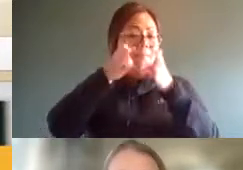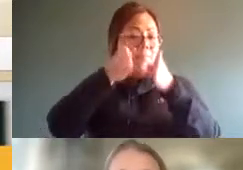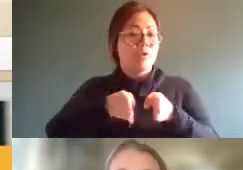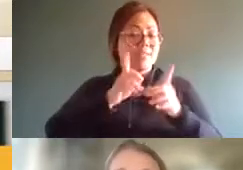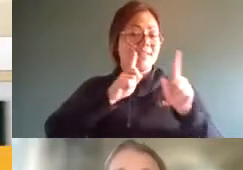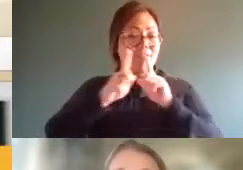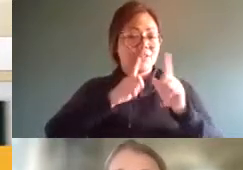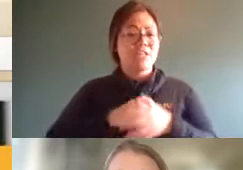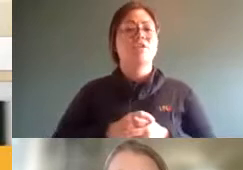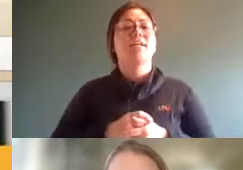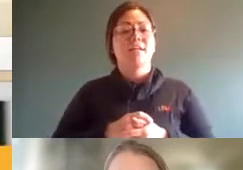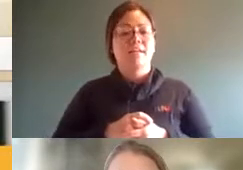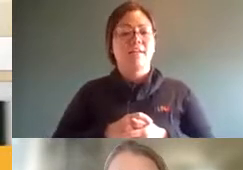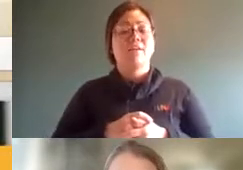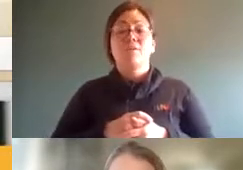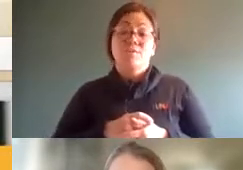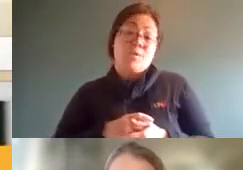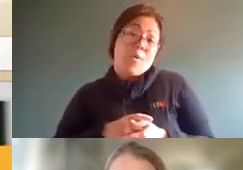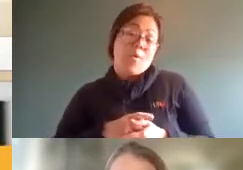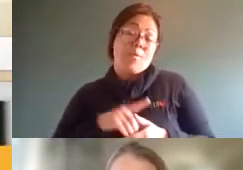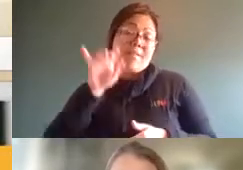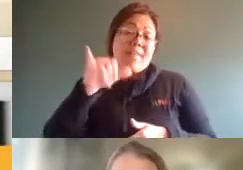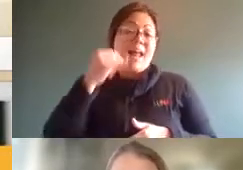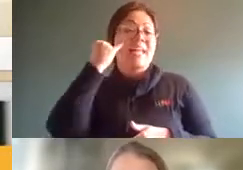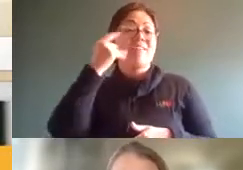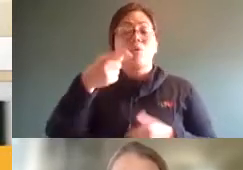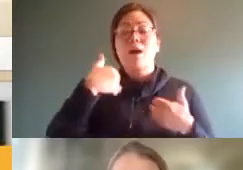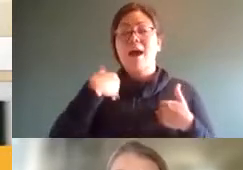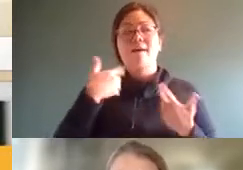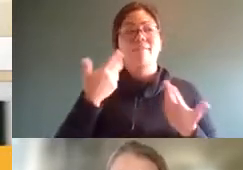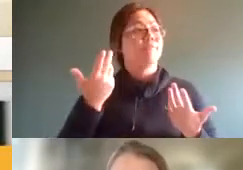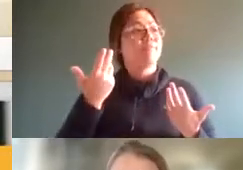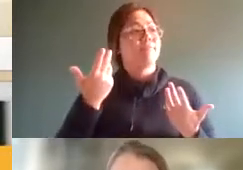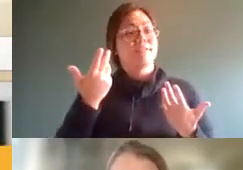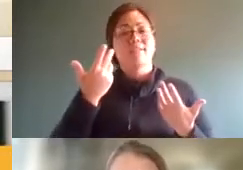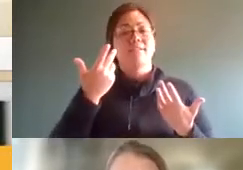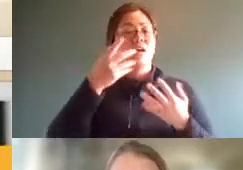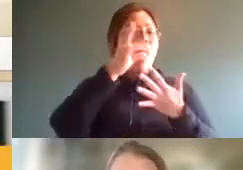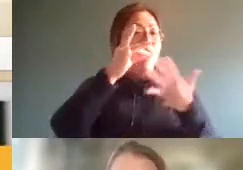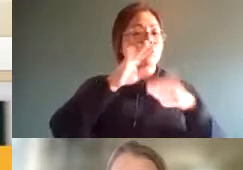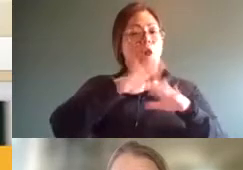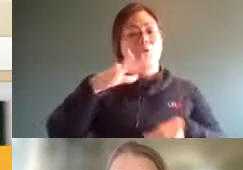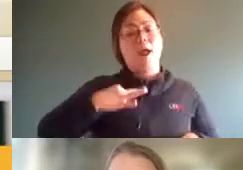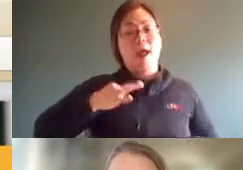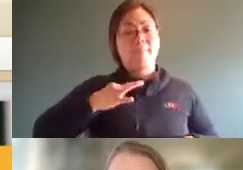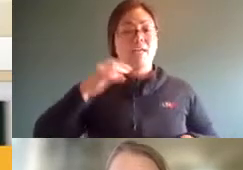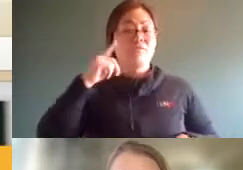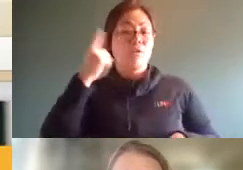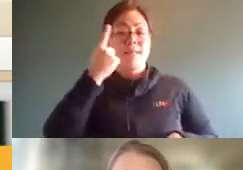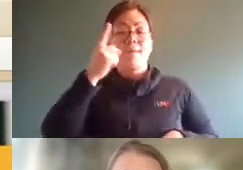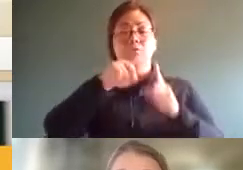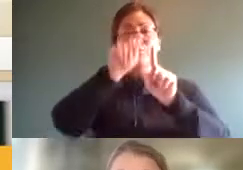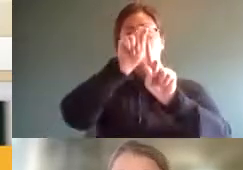conversations. So this could be great where if you have an option on your application for someone to check if they need